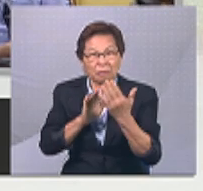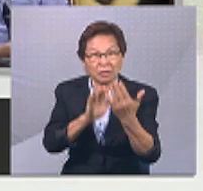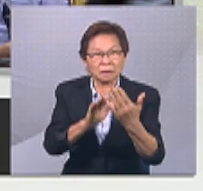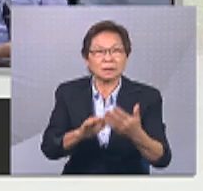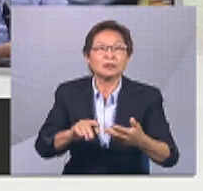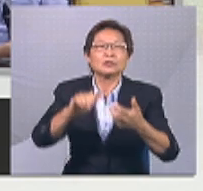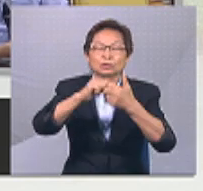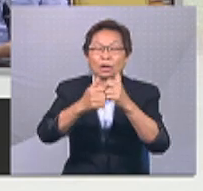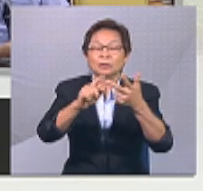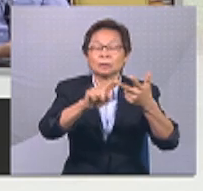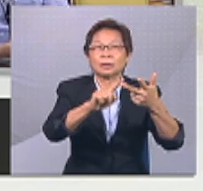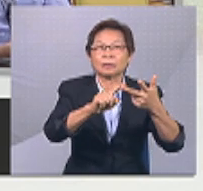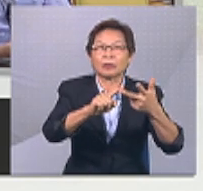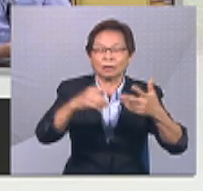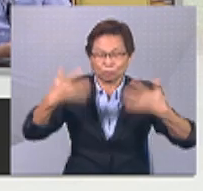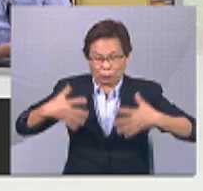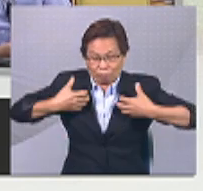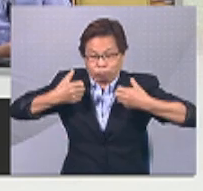the recovered cases,